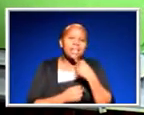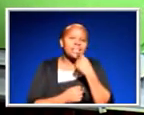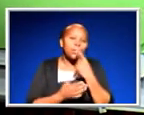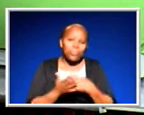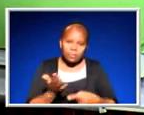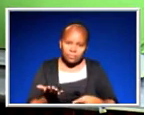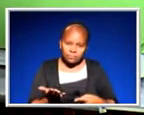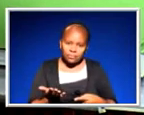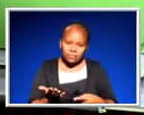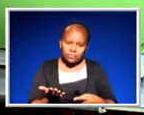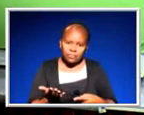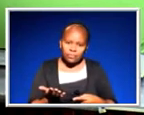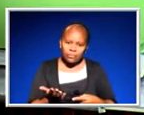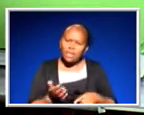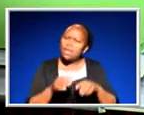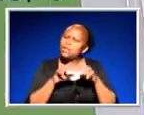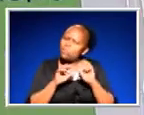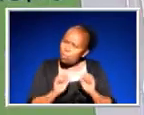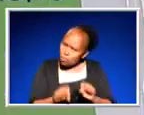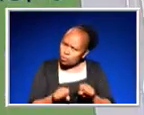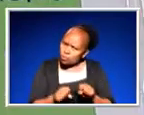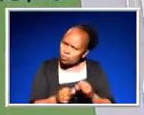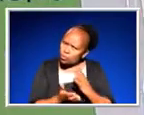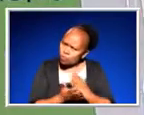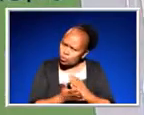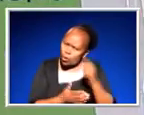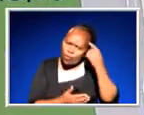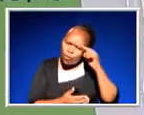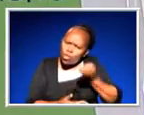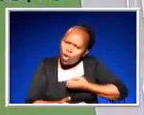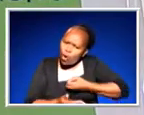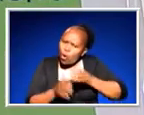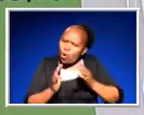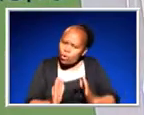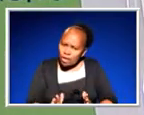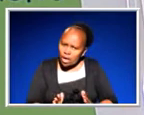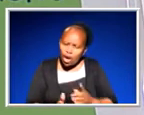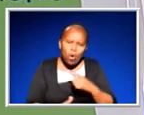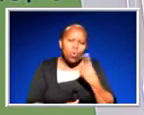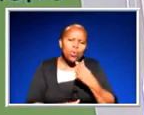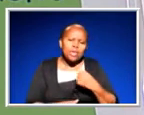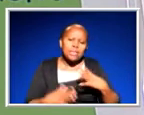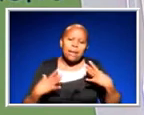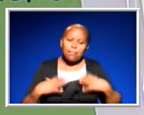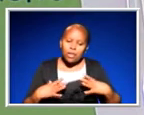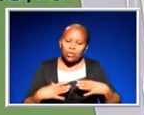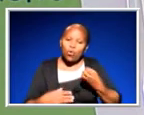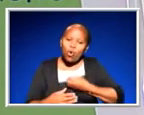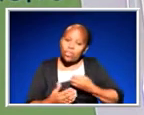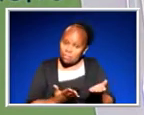us, is it possible for the owner, who is the person here,